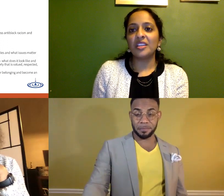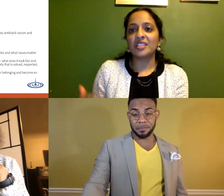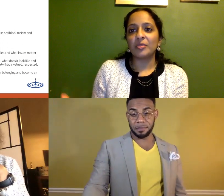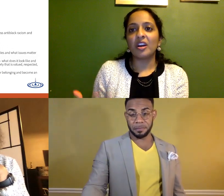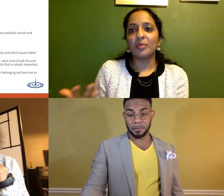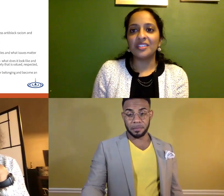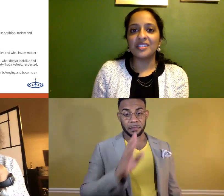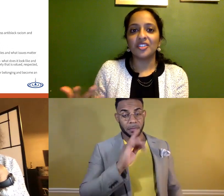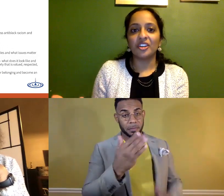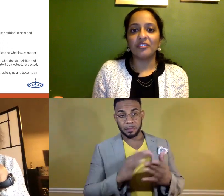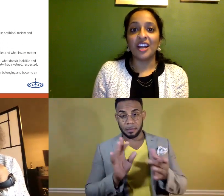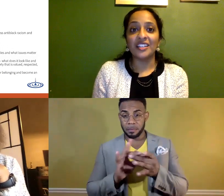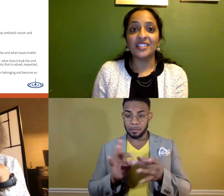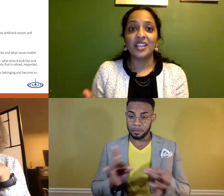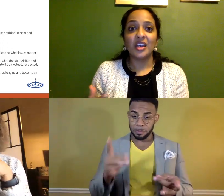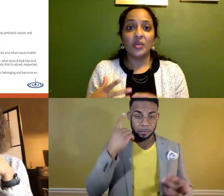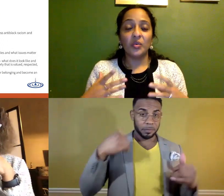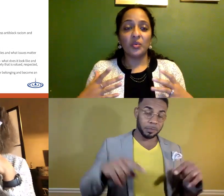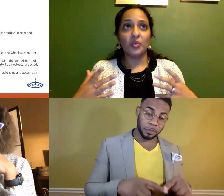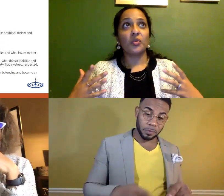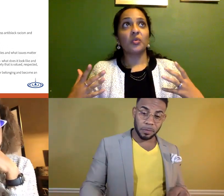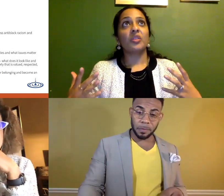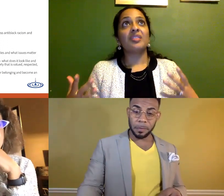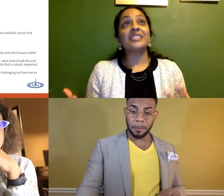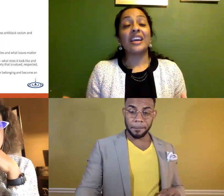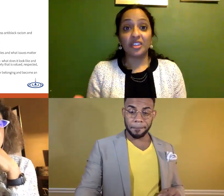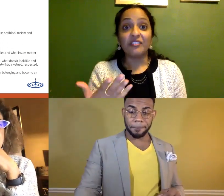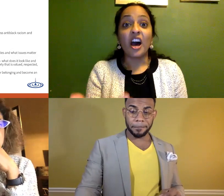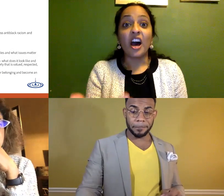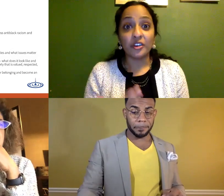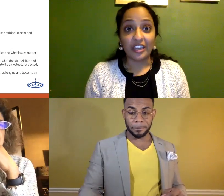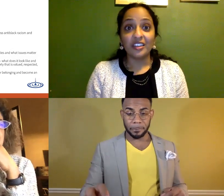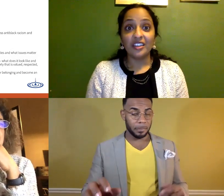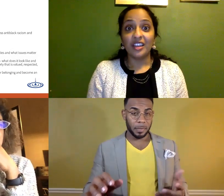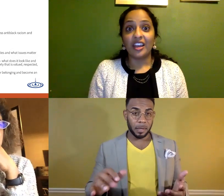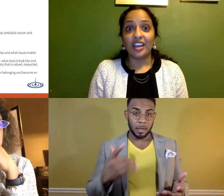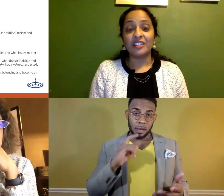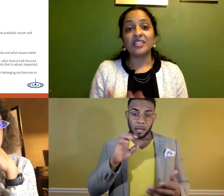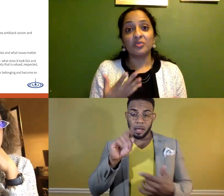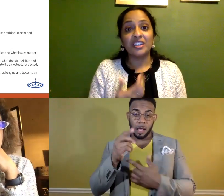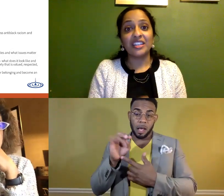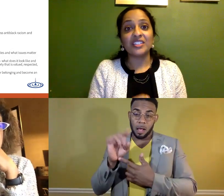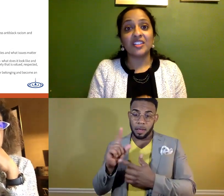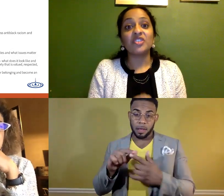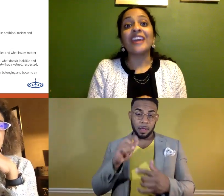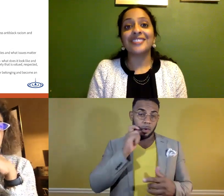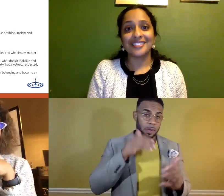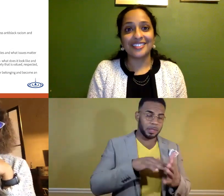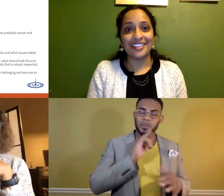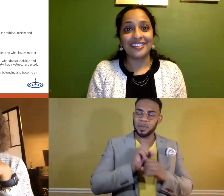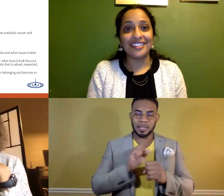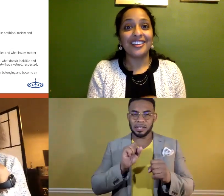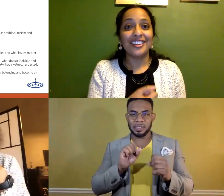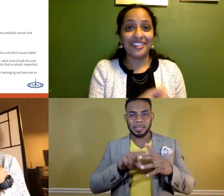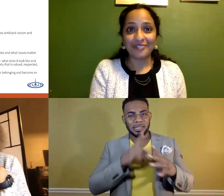In speaking to some of the comments, for us, this idea of othering and racism really is, the genesis